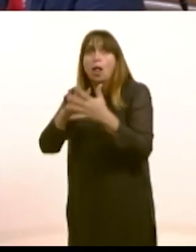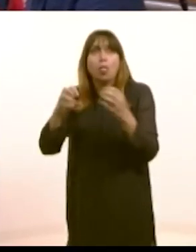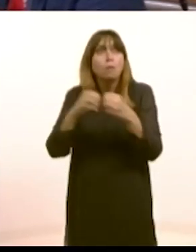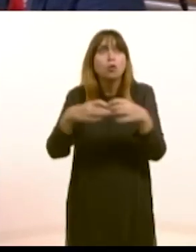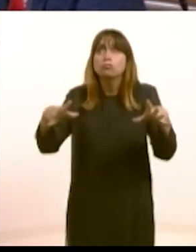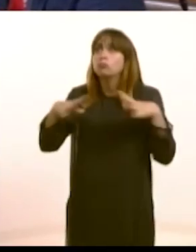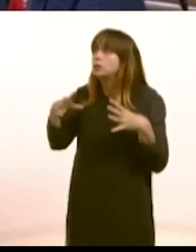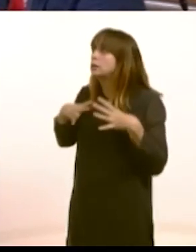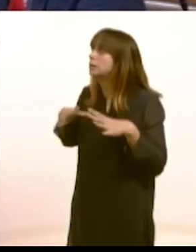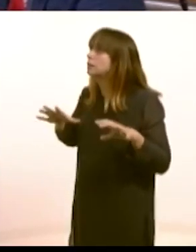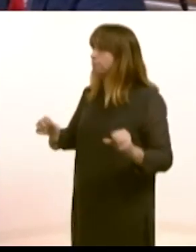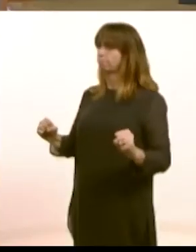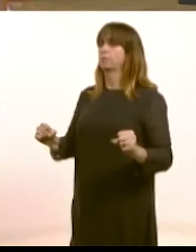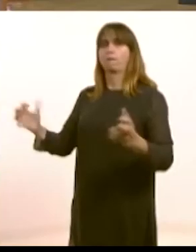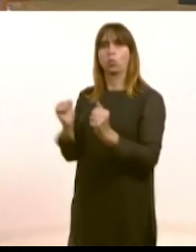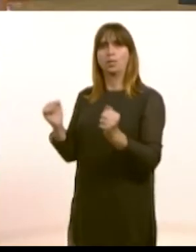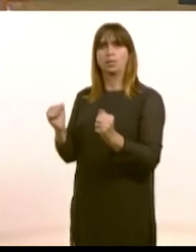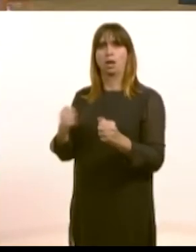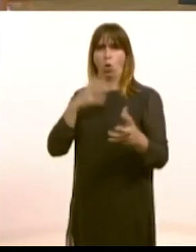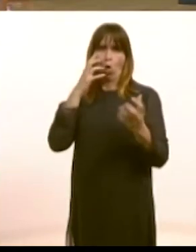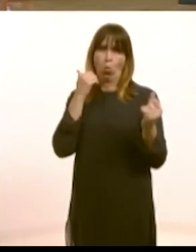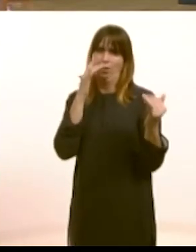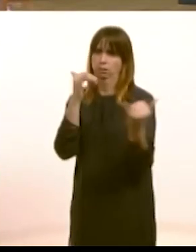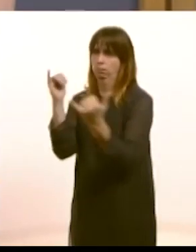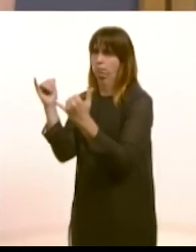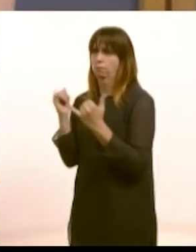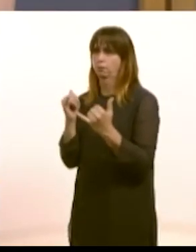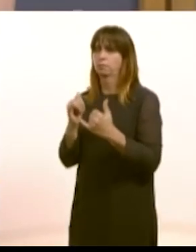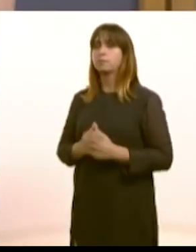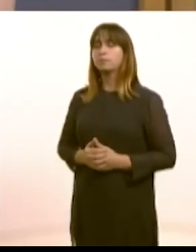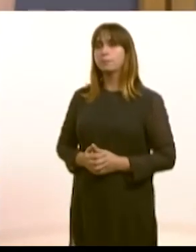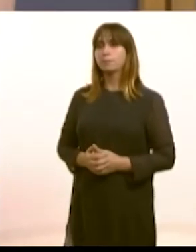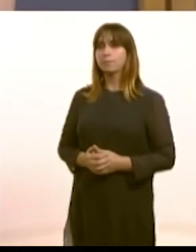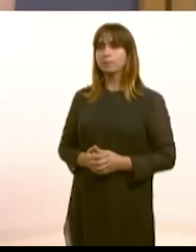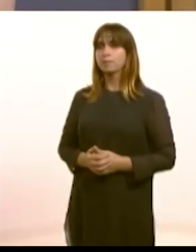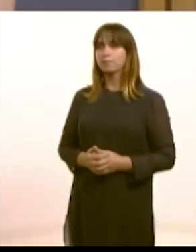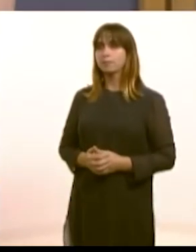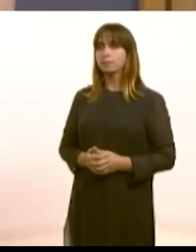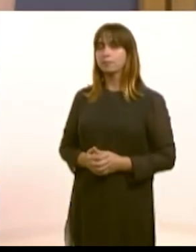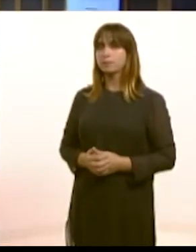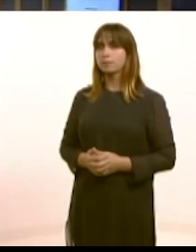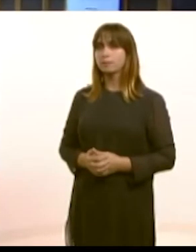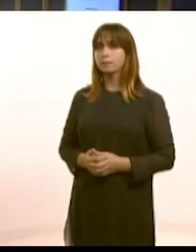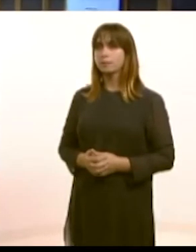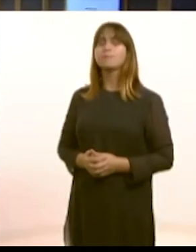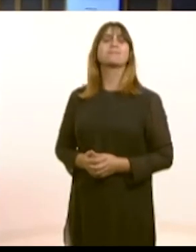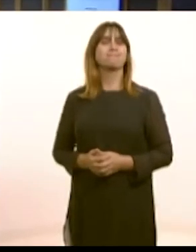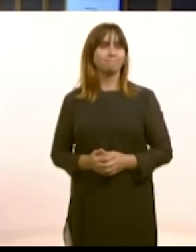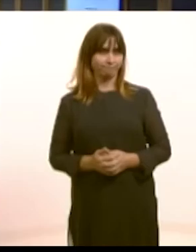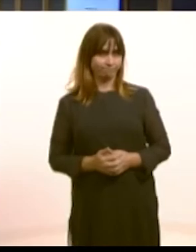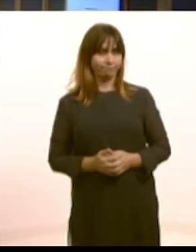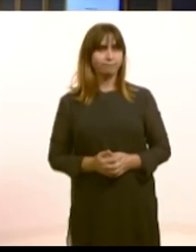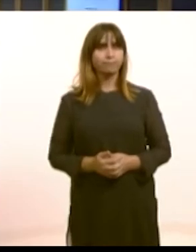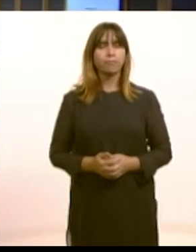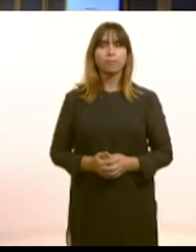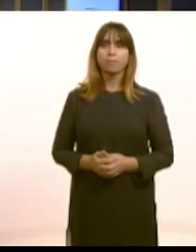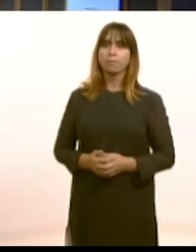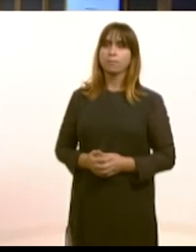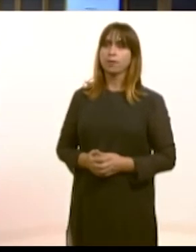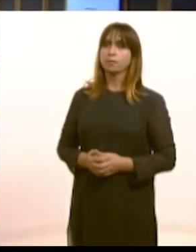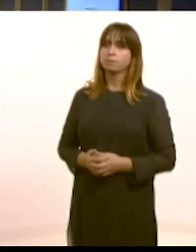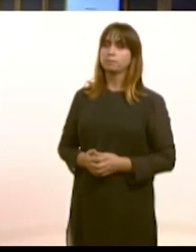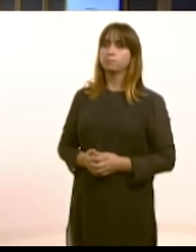can be satisfied that they are ready for the winter. Simon Thomas. Diolch, Llywydd. Thank you, Llywydd. Well, under